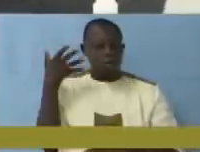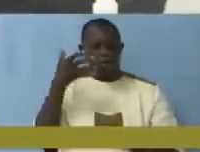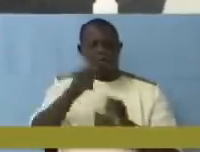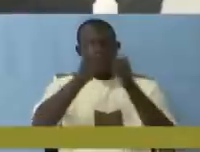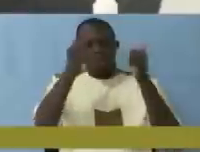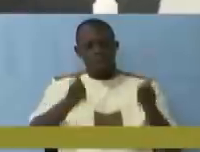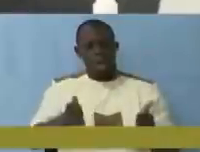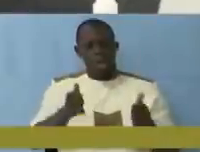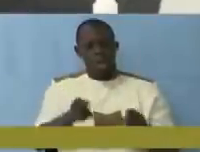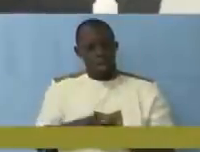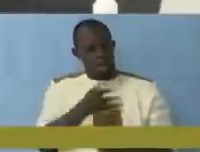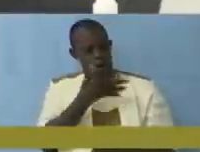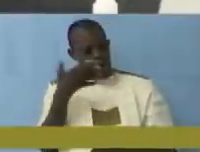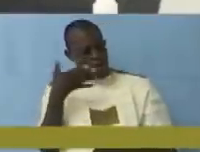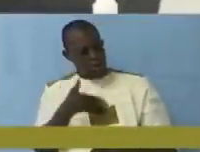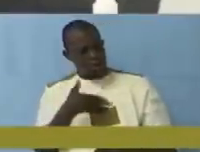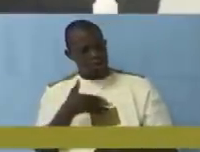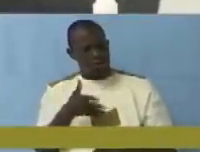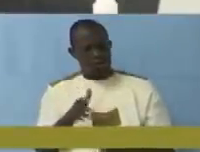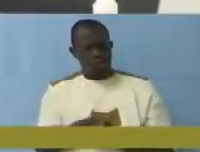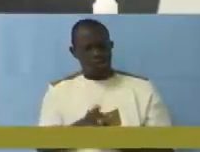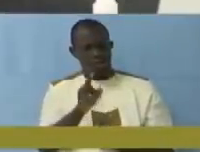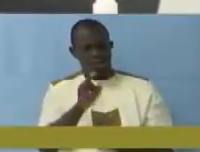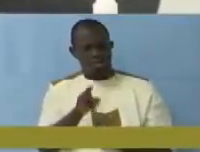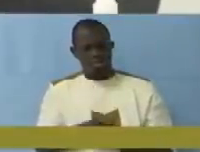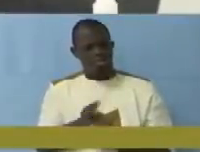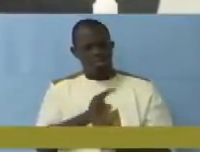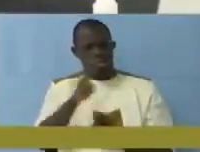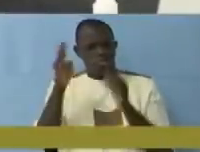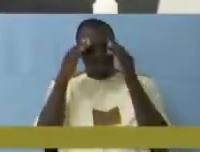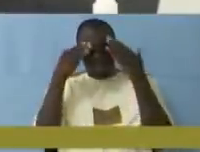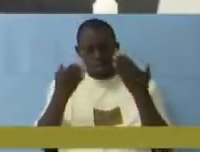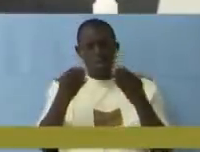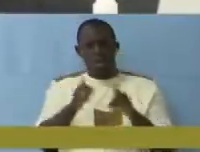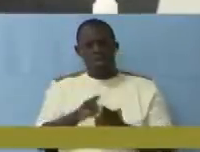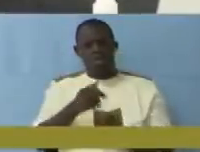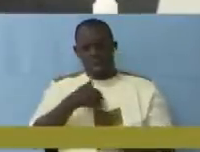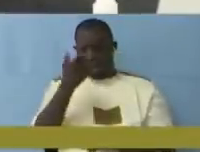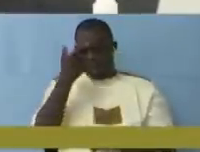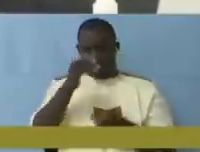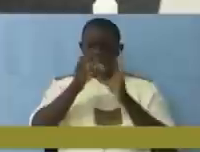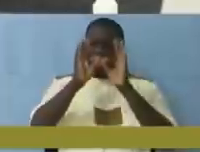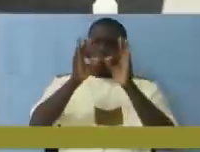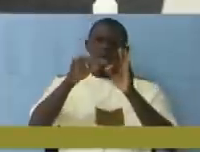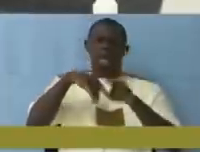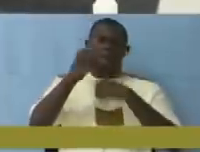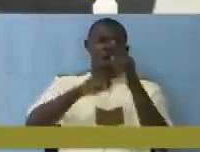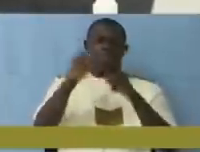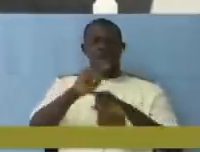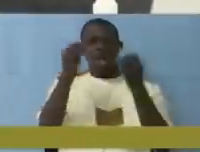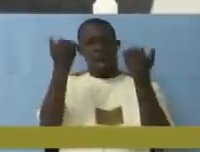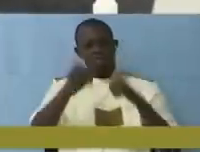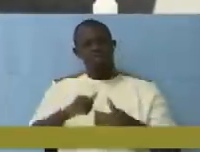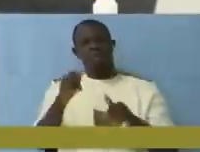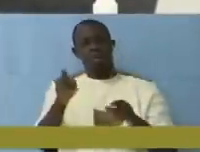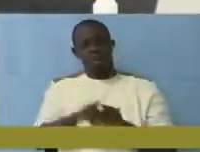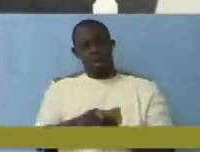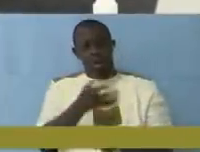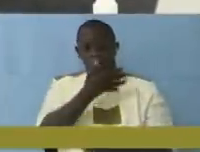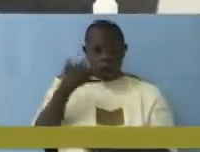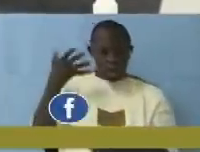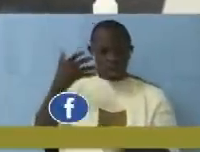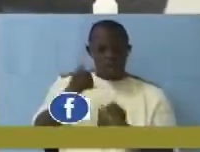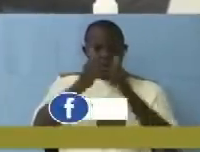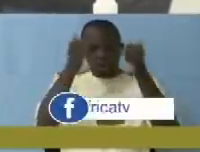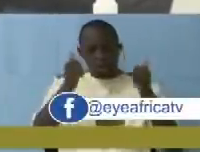Or you didn't know? I thought I'm here to give my advice to Yeah, defend the advice. let's go on. It is not. Let's go